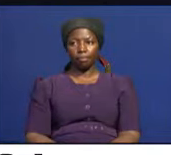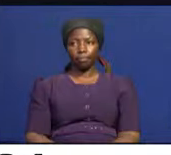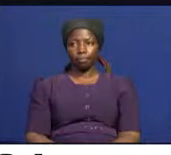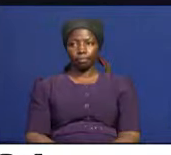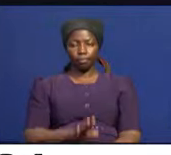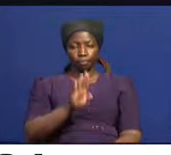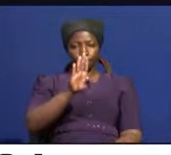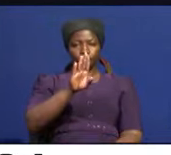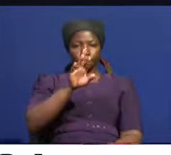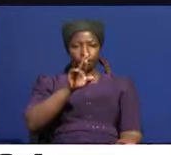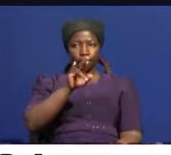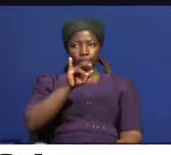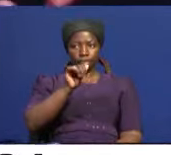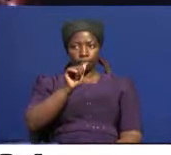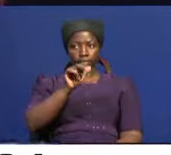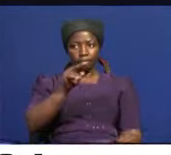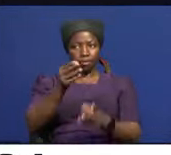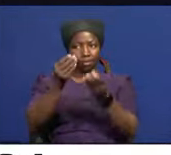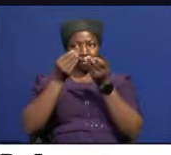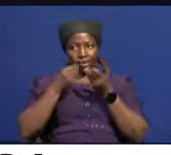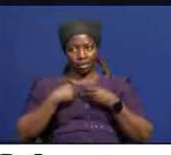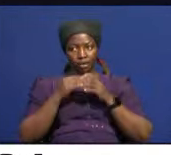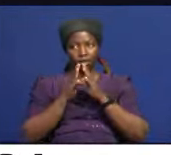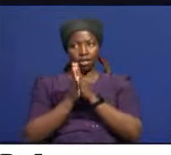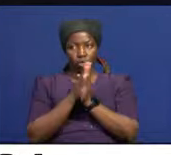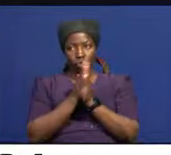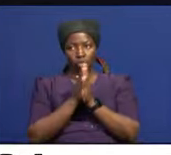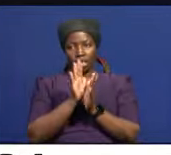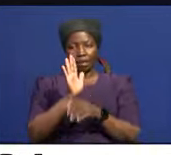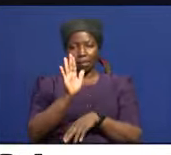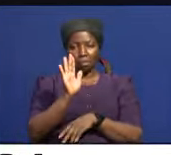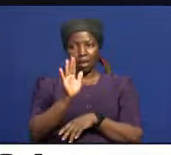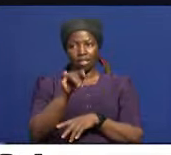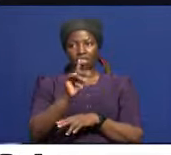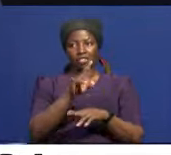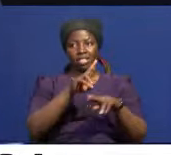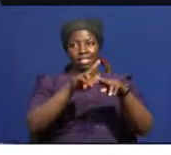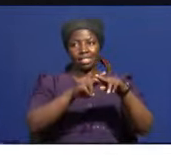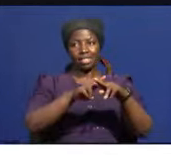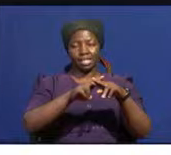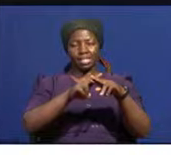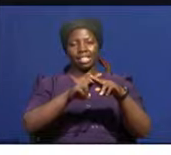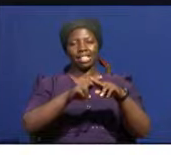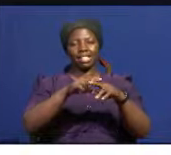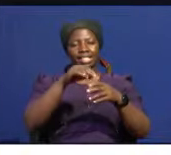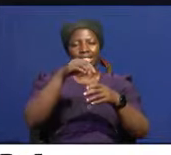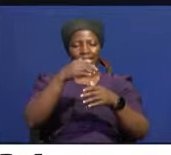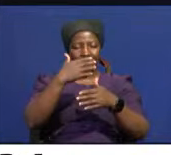And Brian gave us his story, and he was sitting in front of a computer.